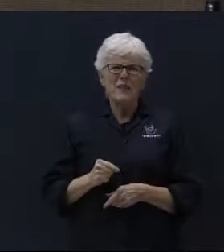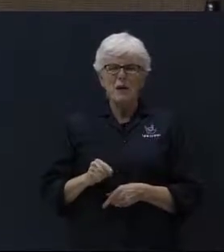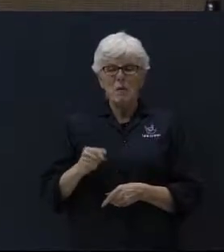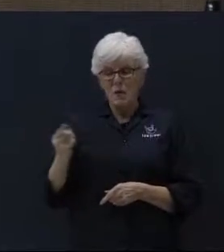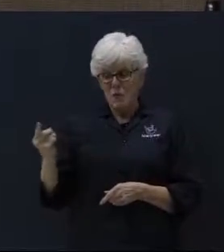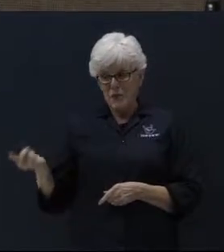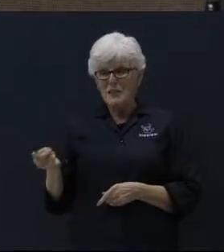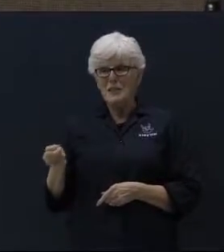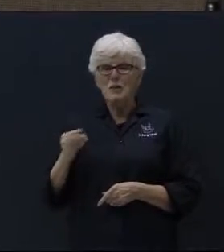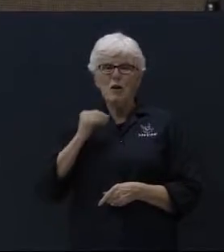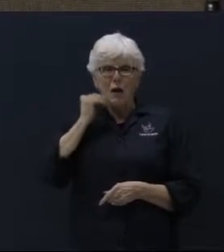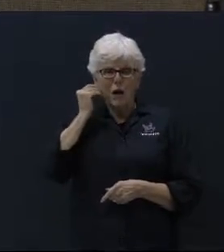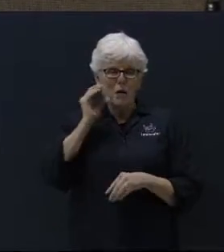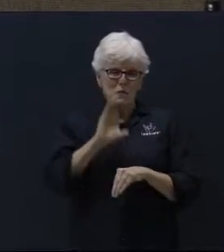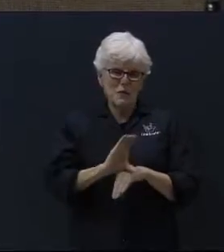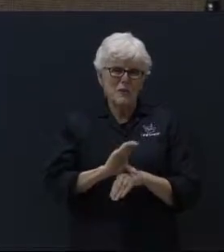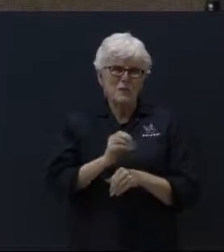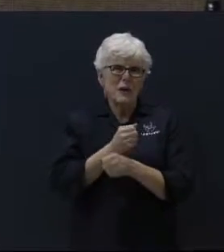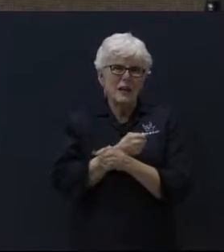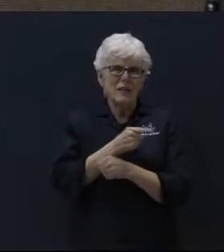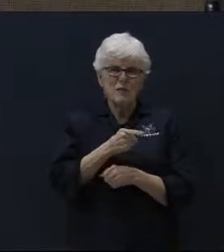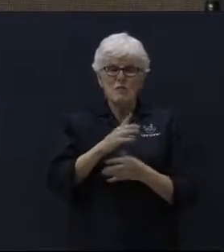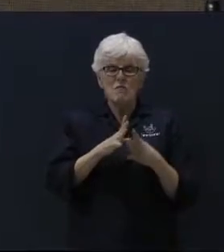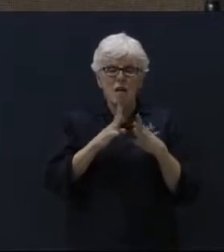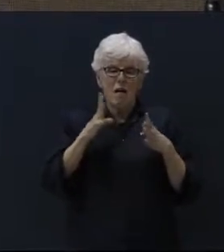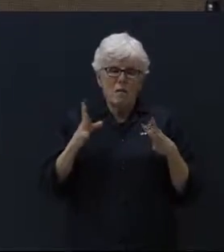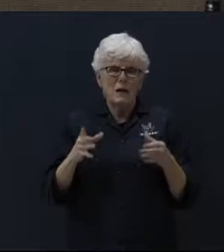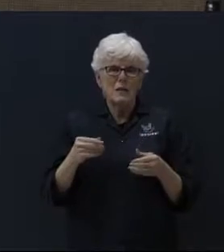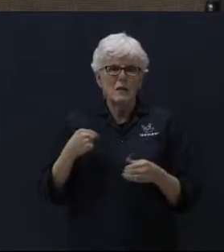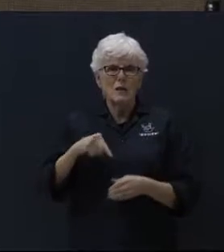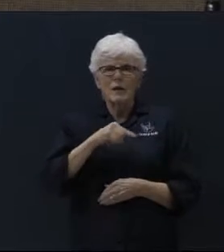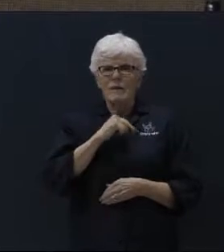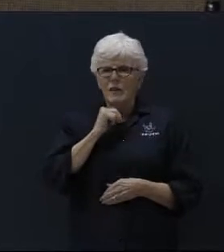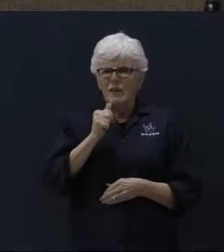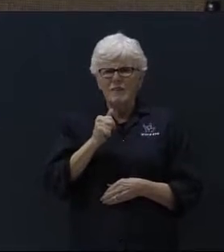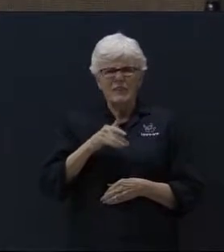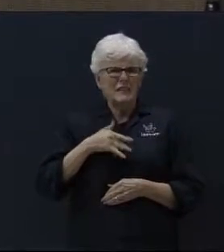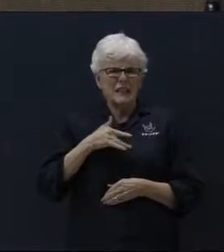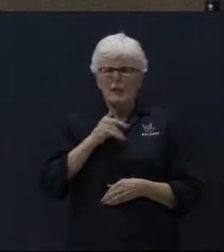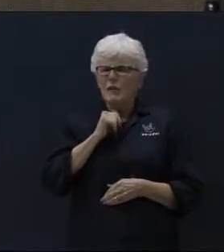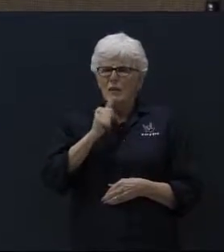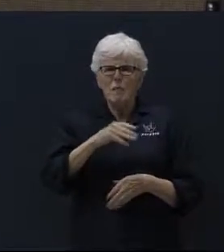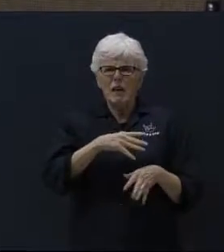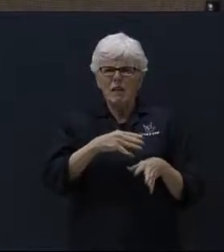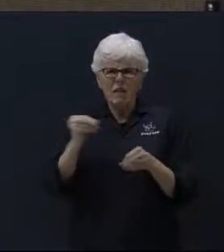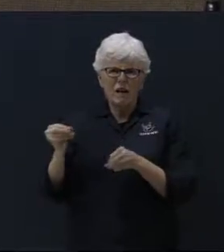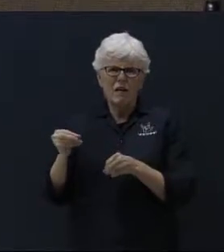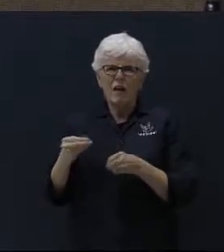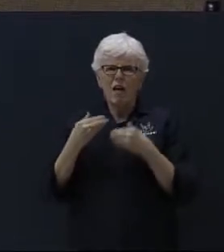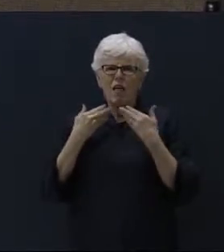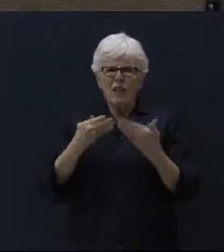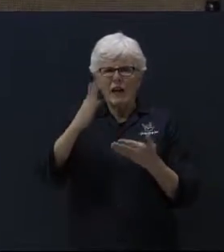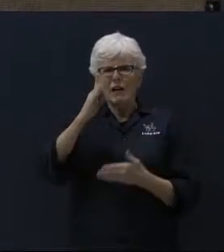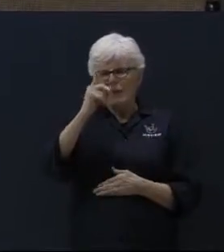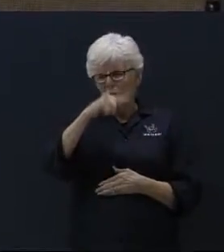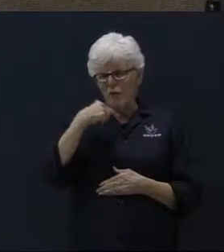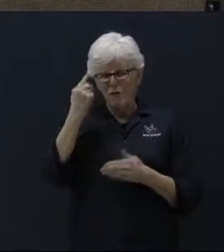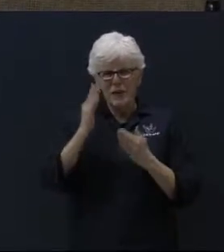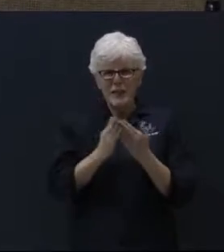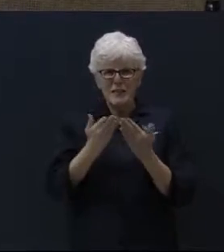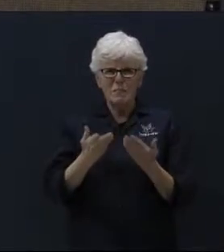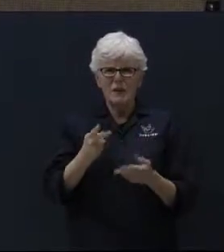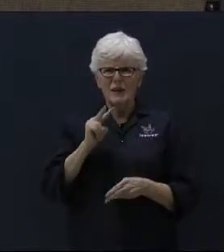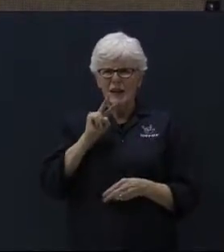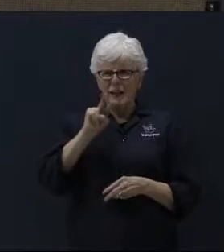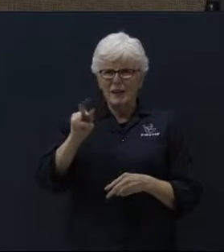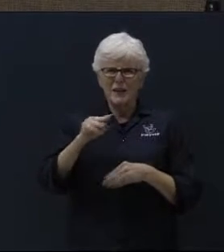church. So anyway, we love you so much. I feel like we haven't even been gone. Thank God for Facebook. I look up all